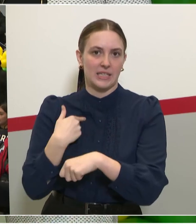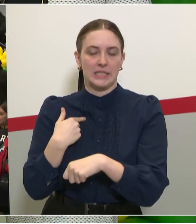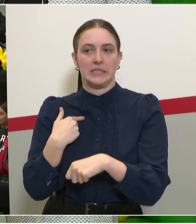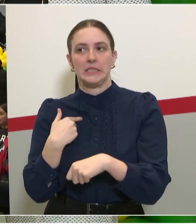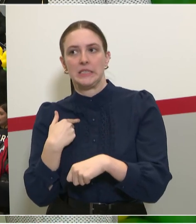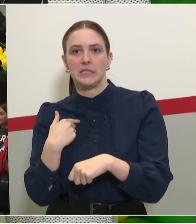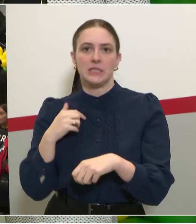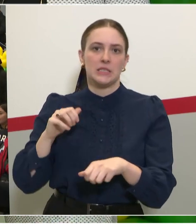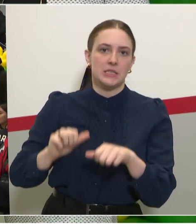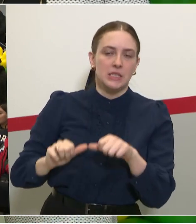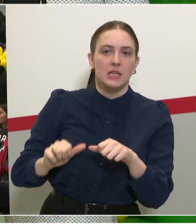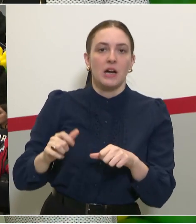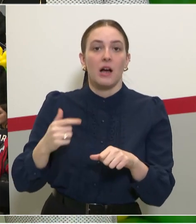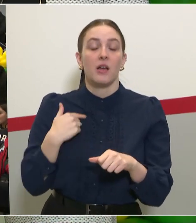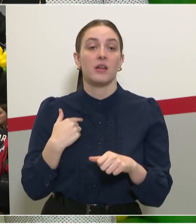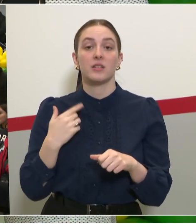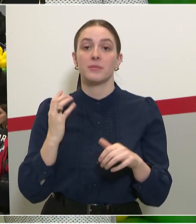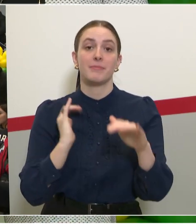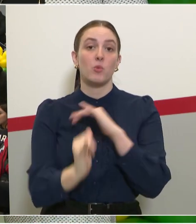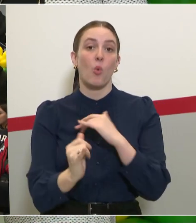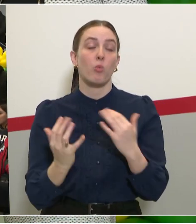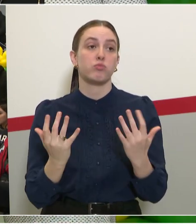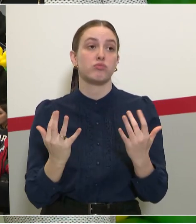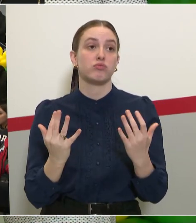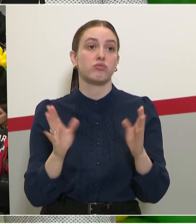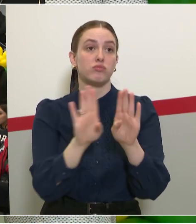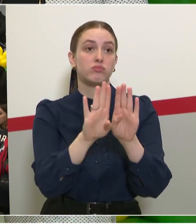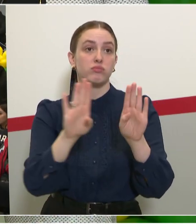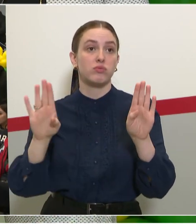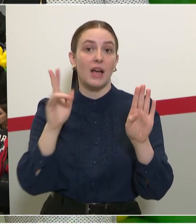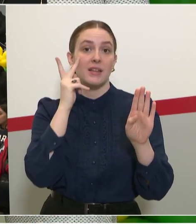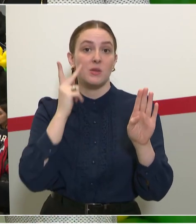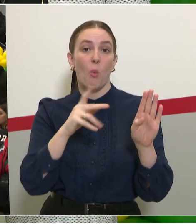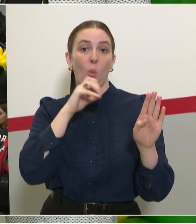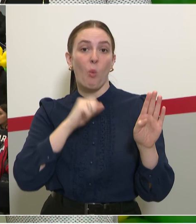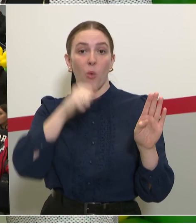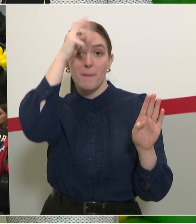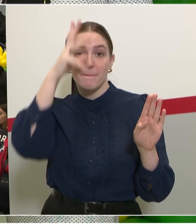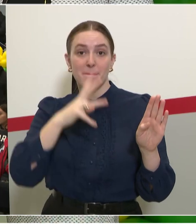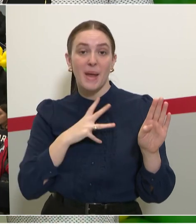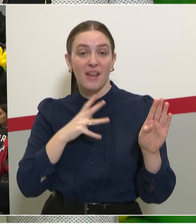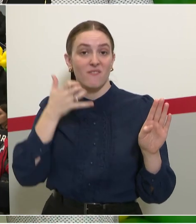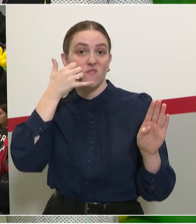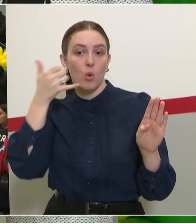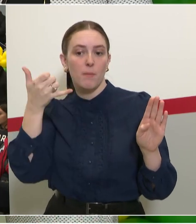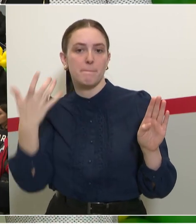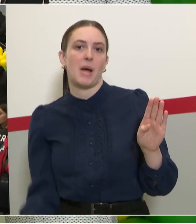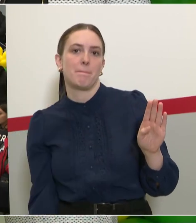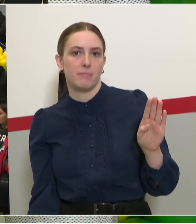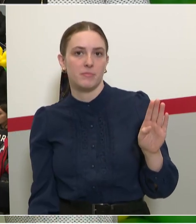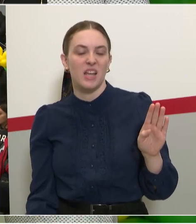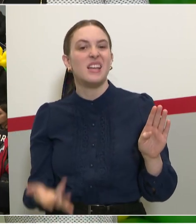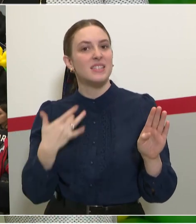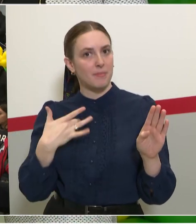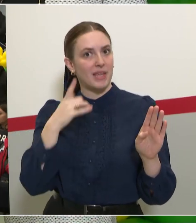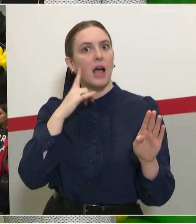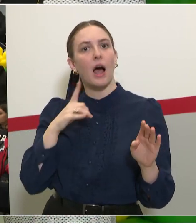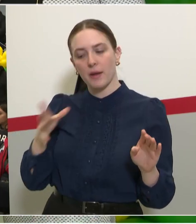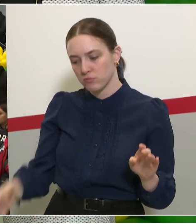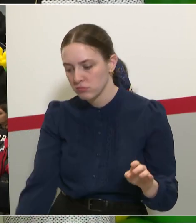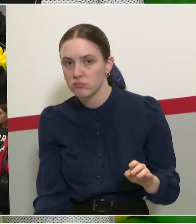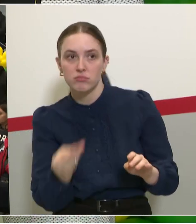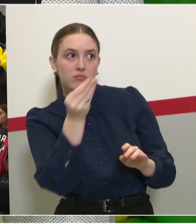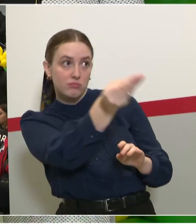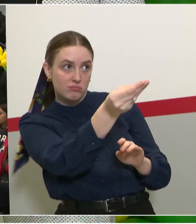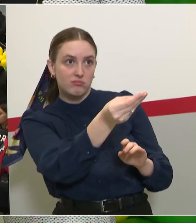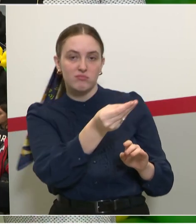for my doors to open, and then when I saw an older man drop his phone. Normally, I'm the type of person to pick it up and be on my way and